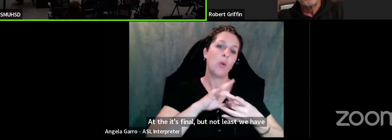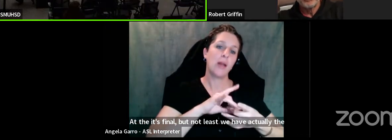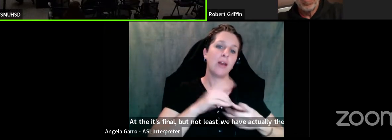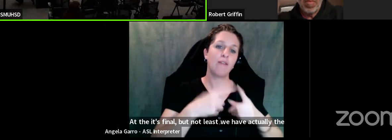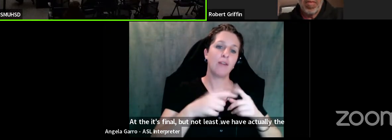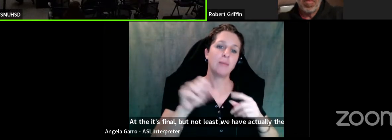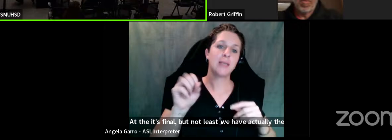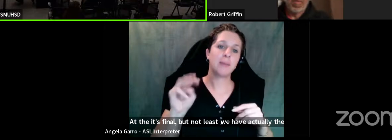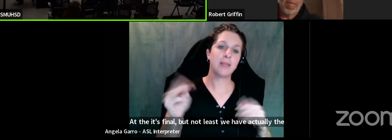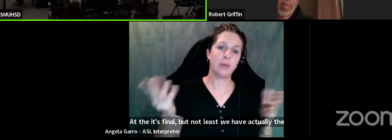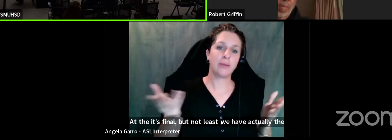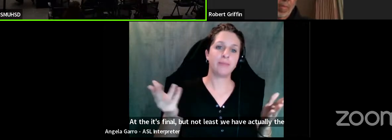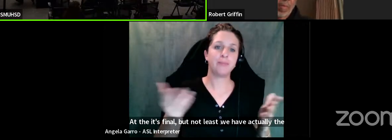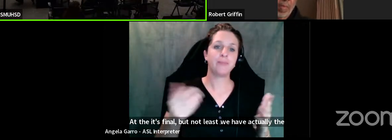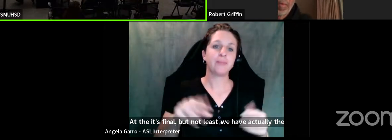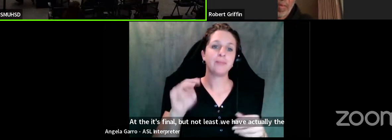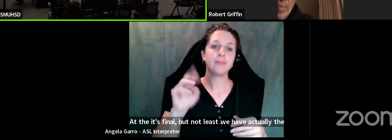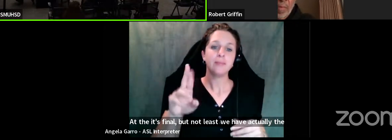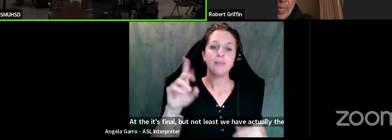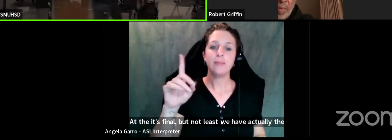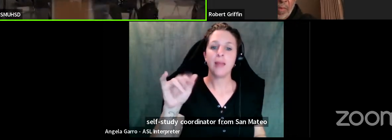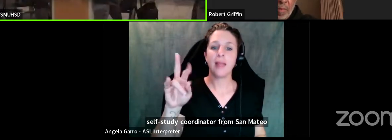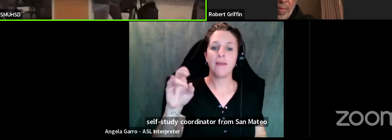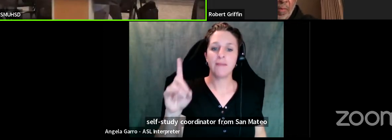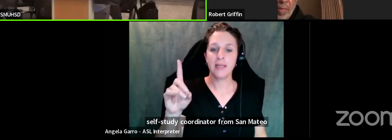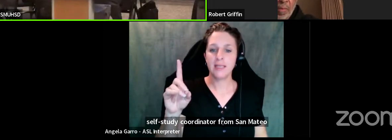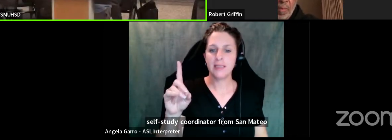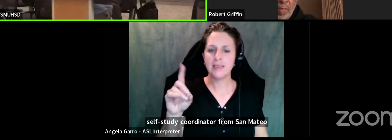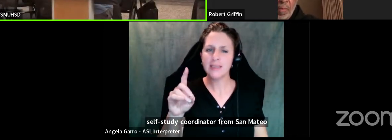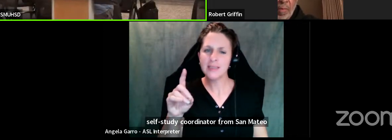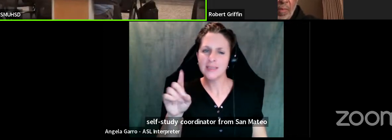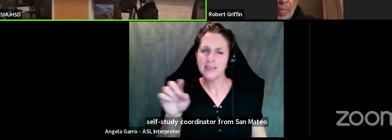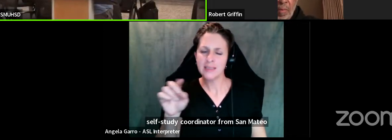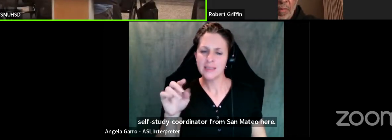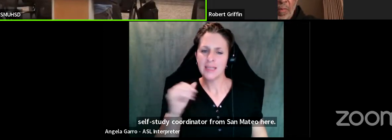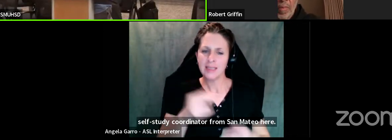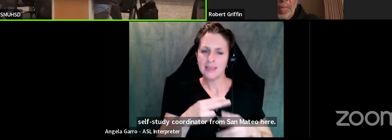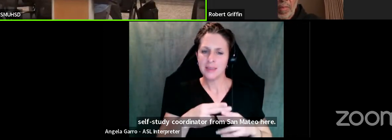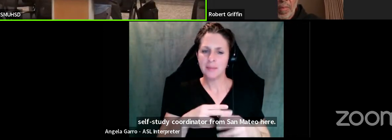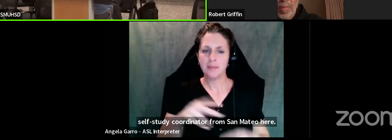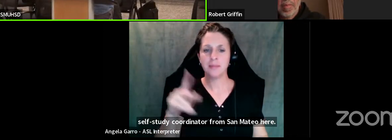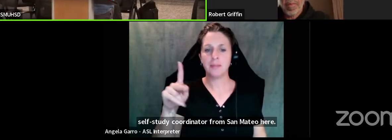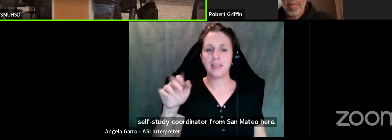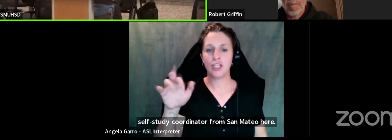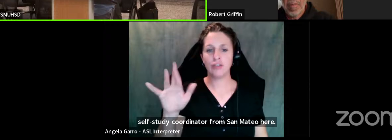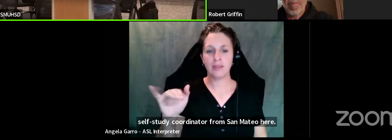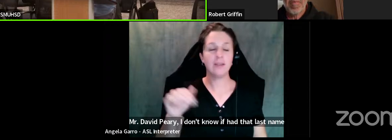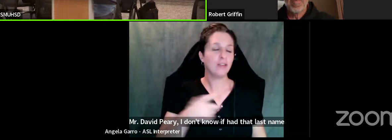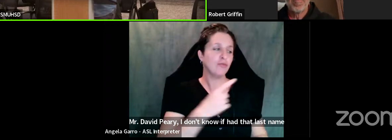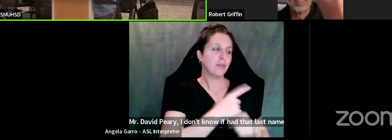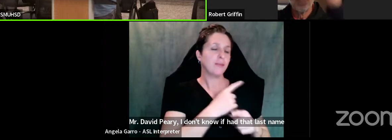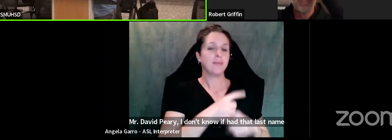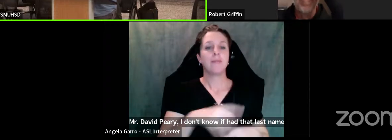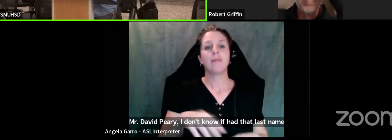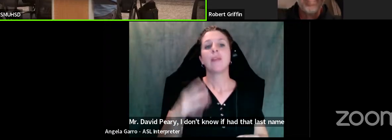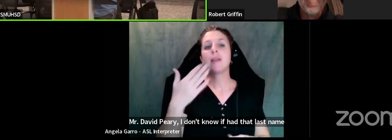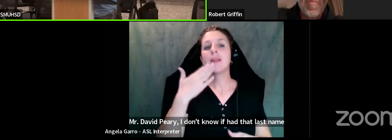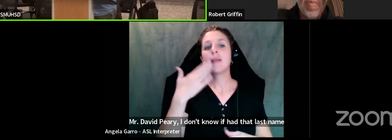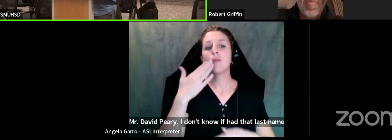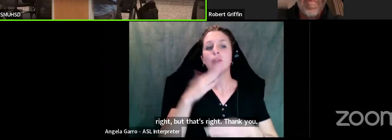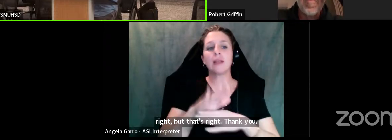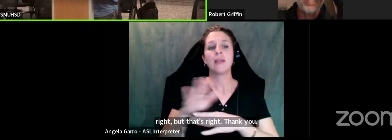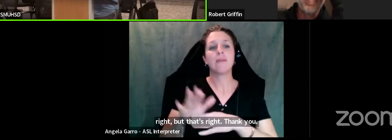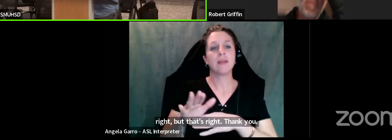here, Mr. David Peary. I don't know if I had that last name right, but. That's right. Thank you. Good evening. So